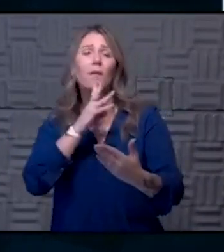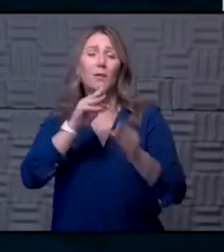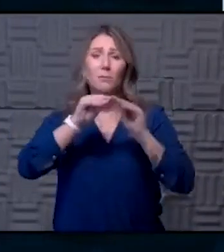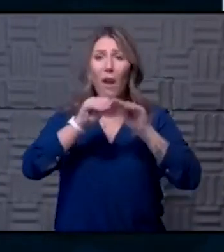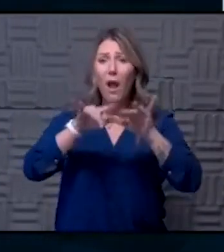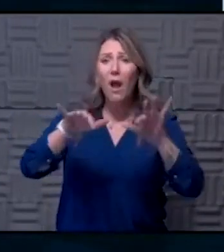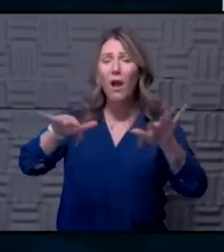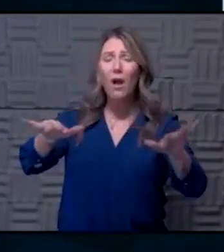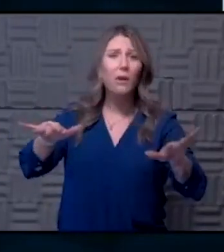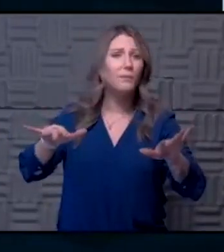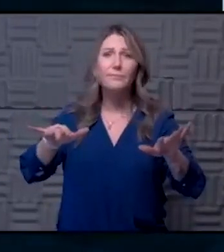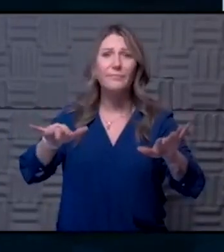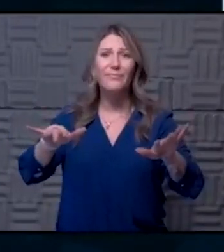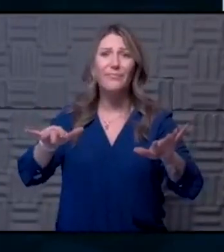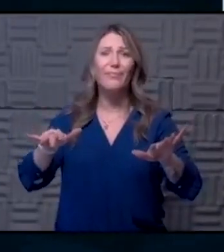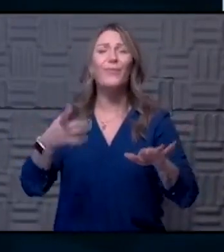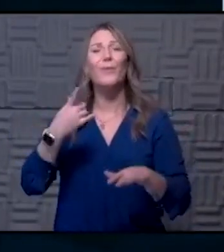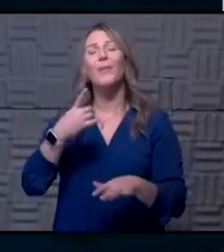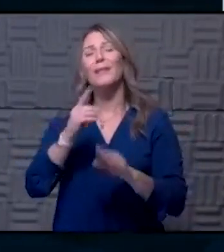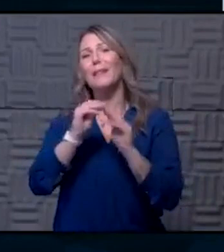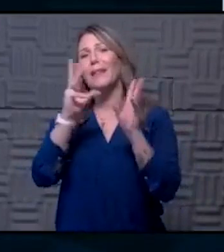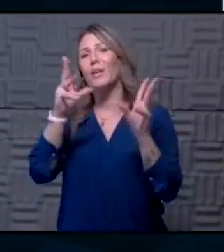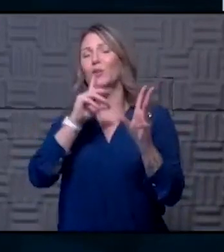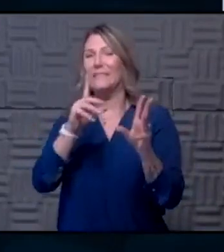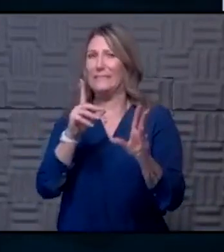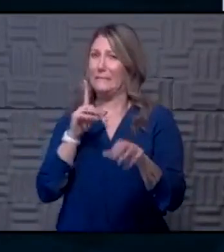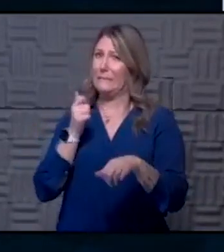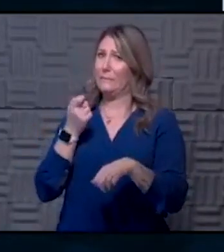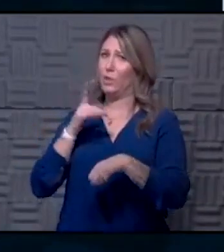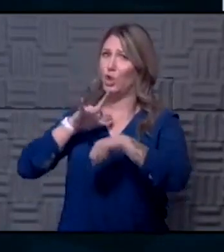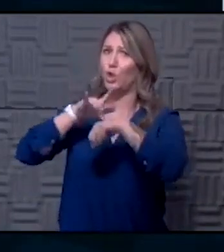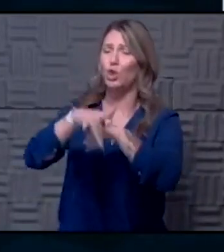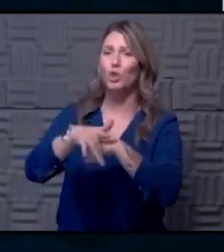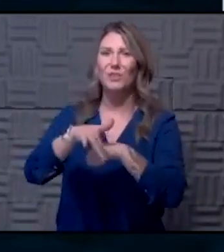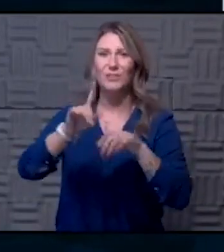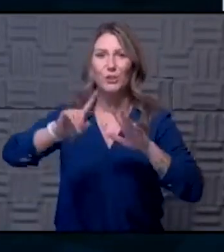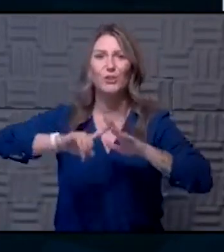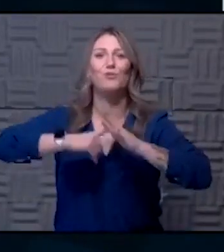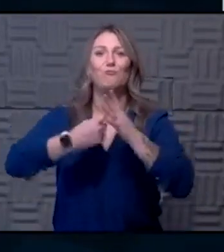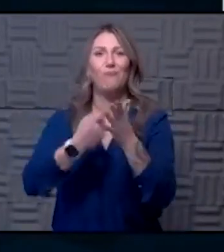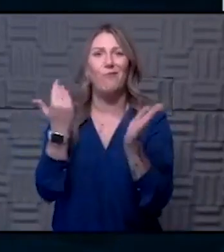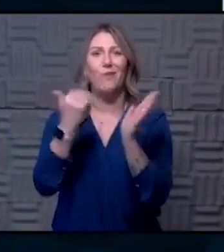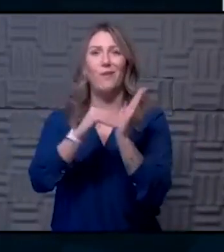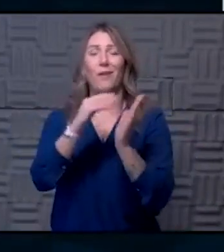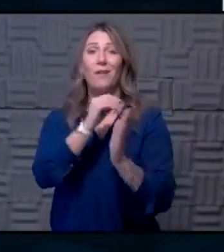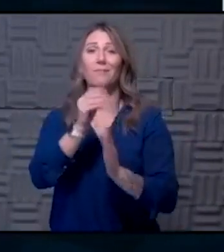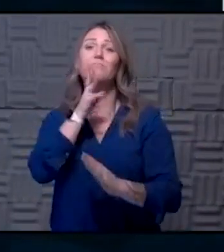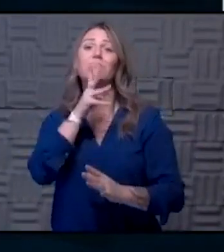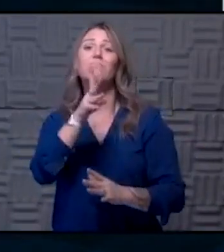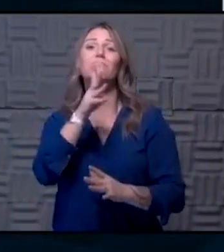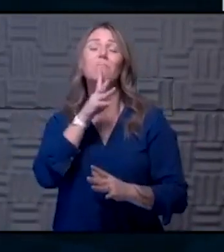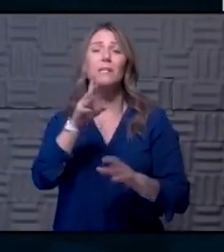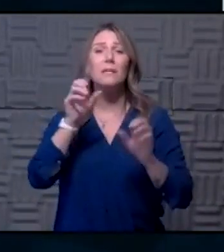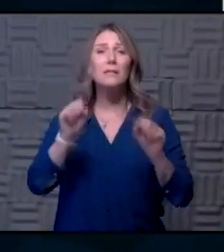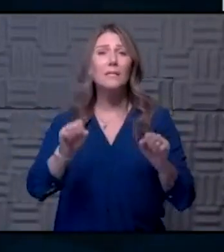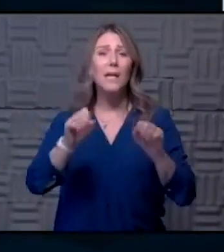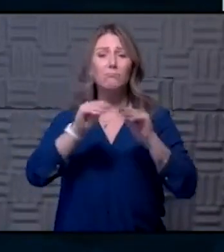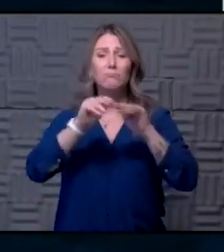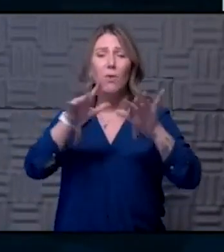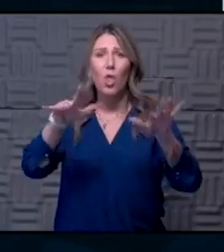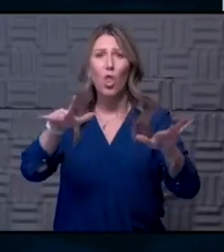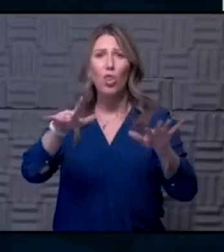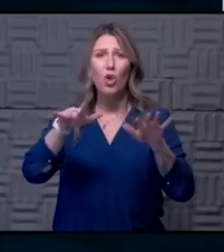choir. So clearly, I think it's too early to be doing that, and we know that singing can spread the droplets